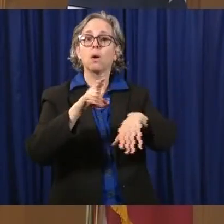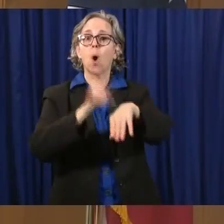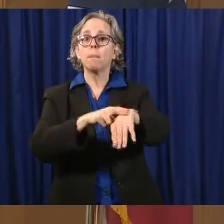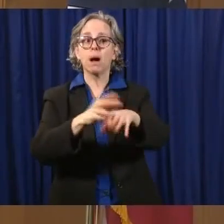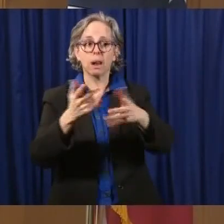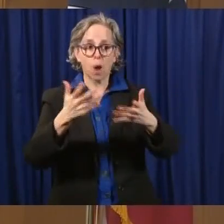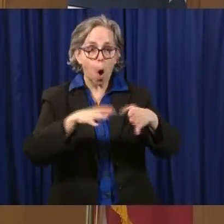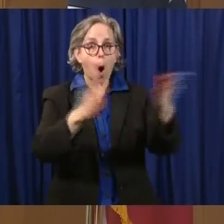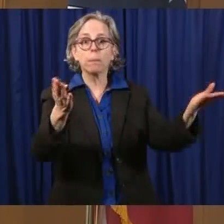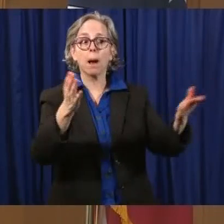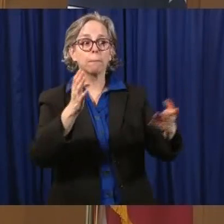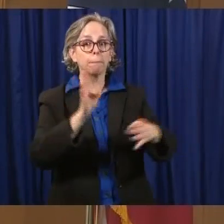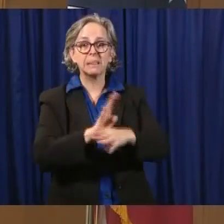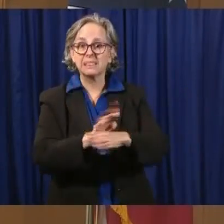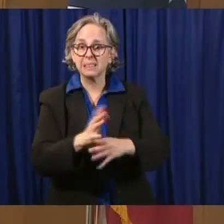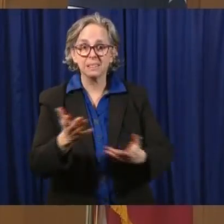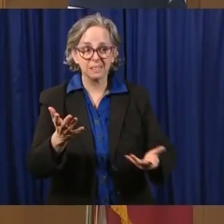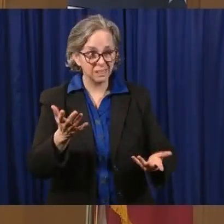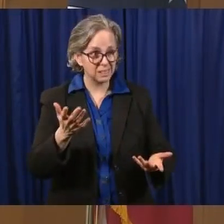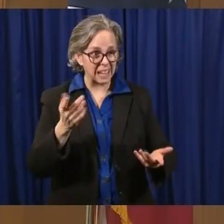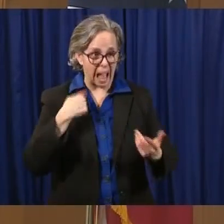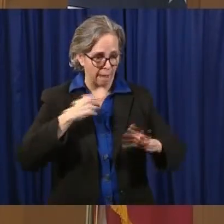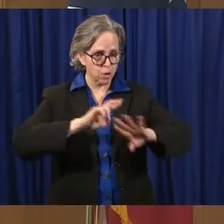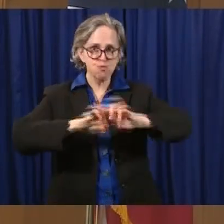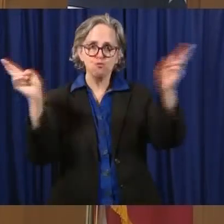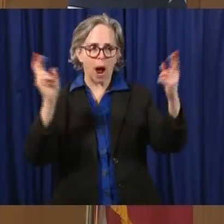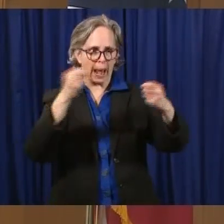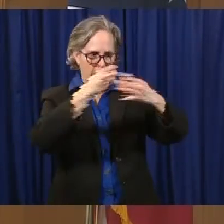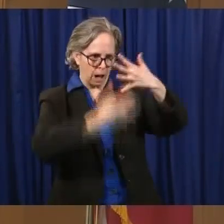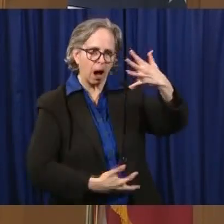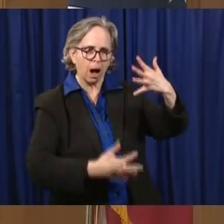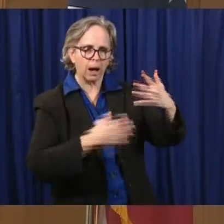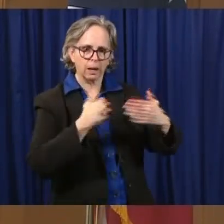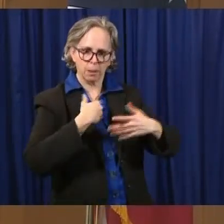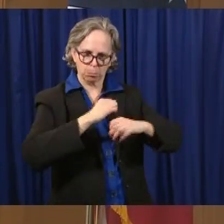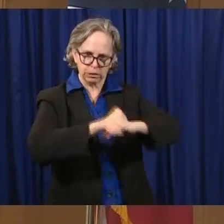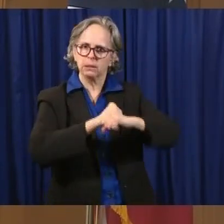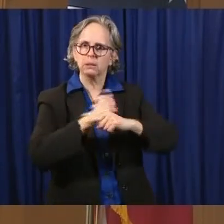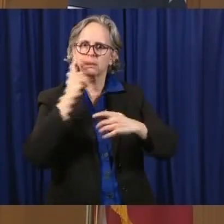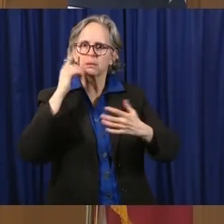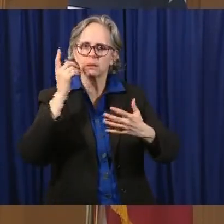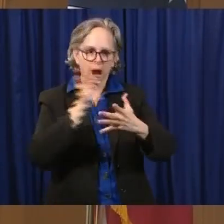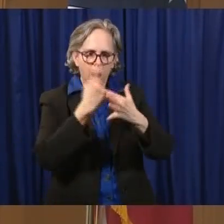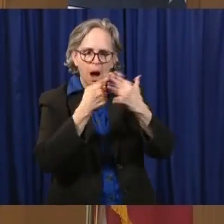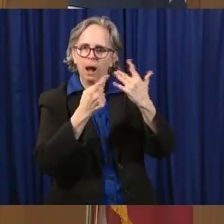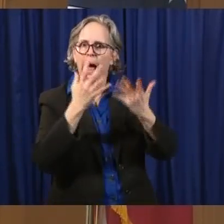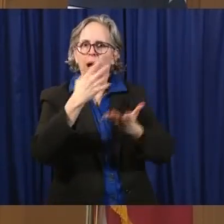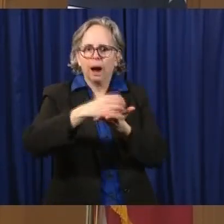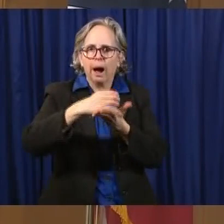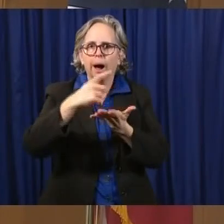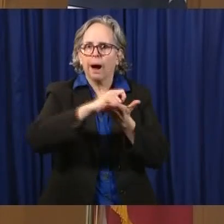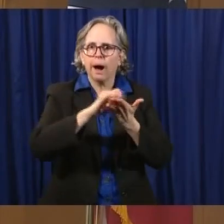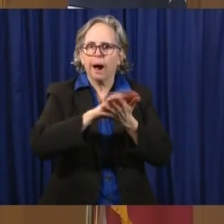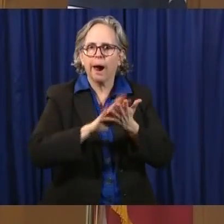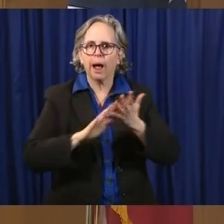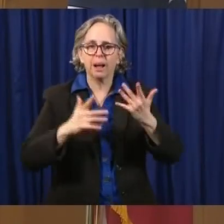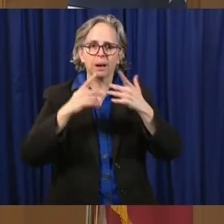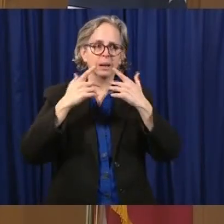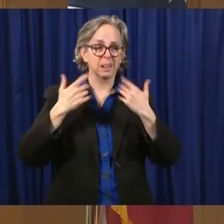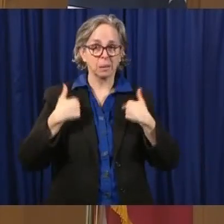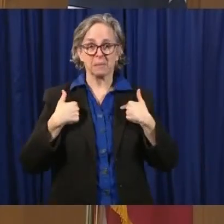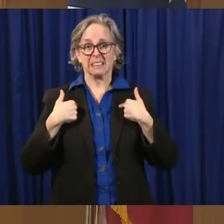businesses reopen is they got to have whatever safety protection that they need. I mean, you know, we're working on